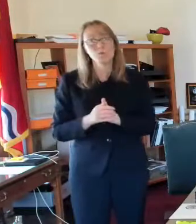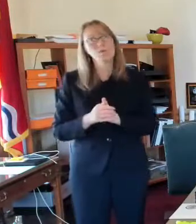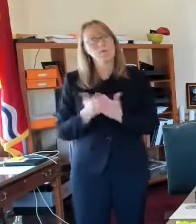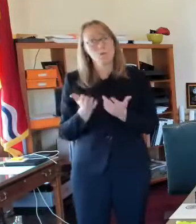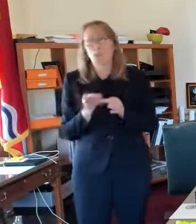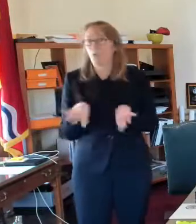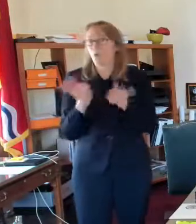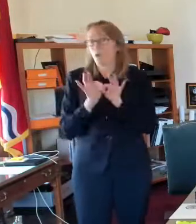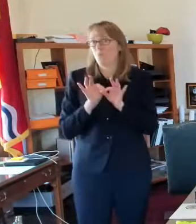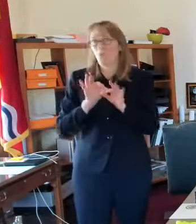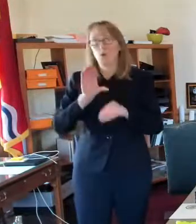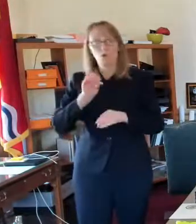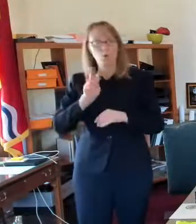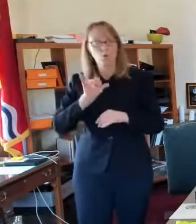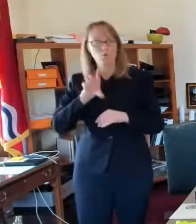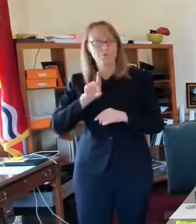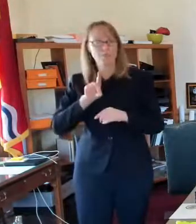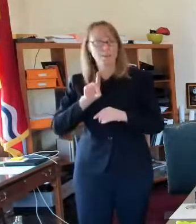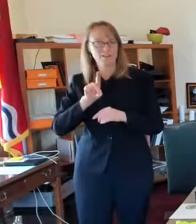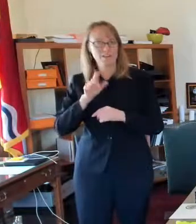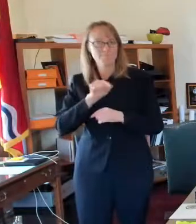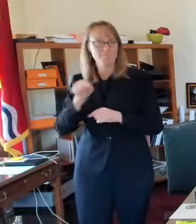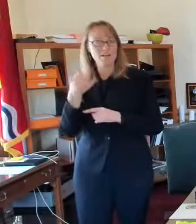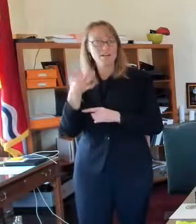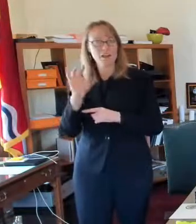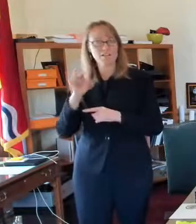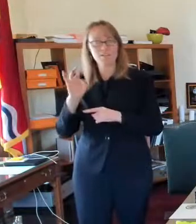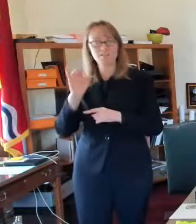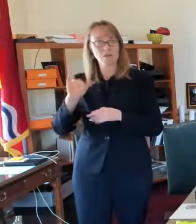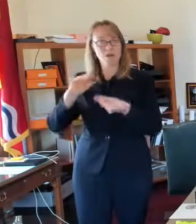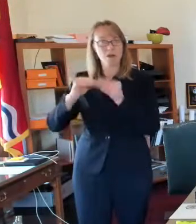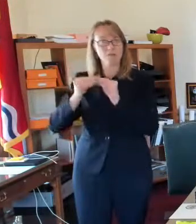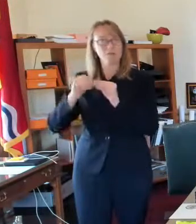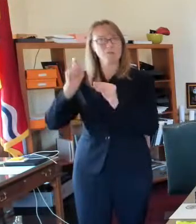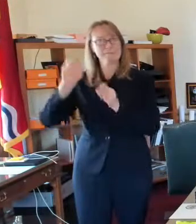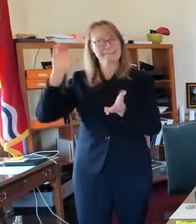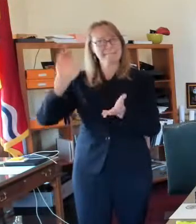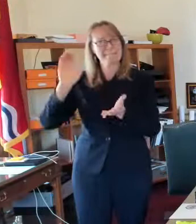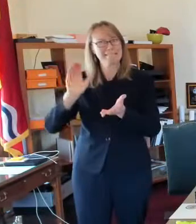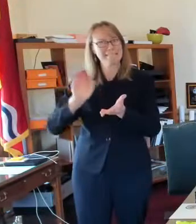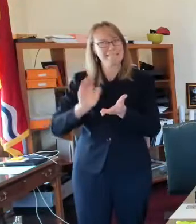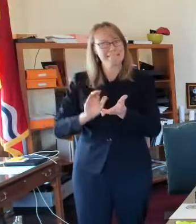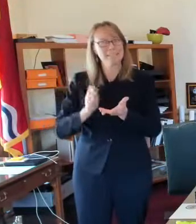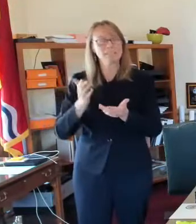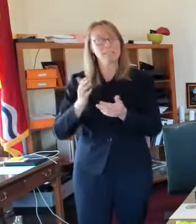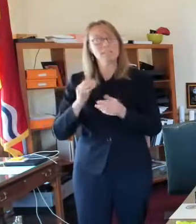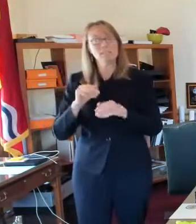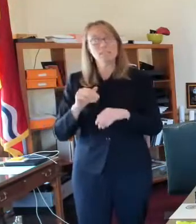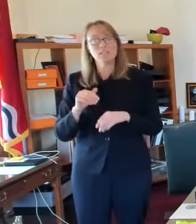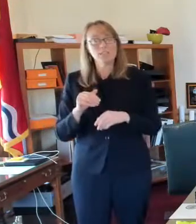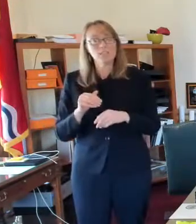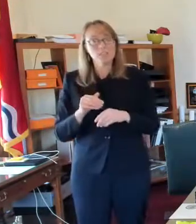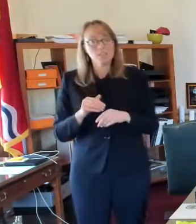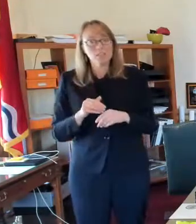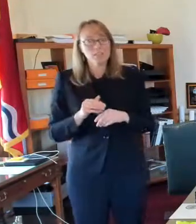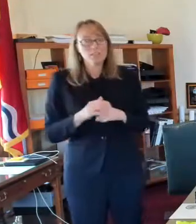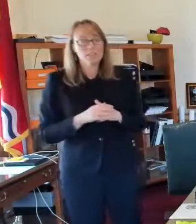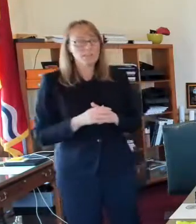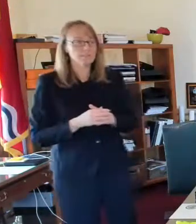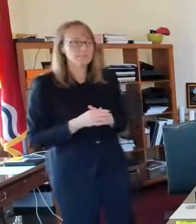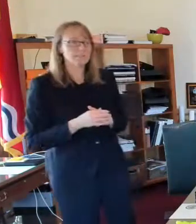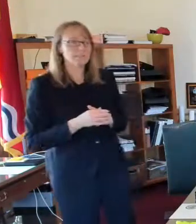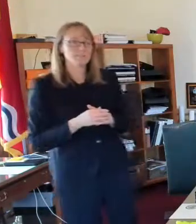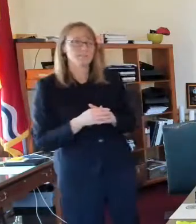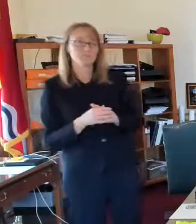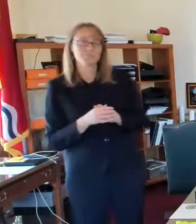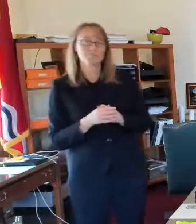And we're talking about that as a region, what to do, because St. Louis County and St. Charles County, their